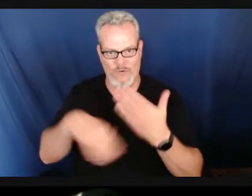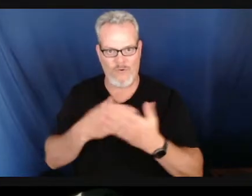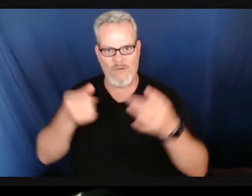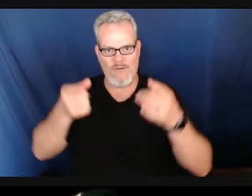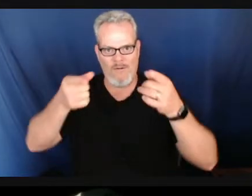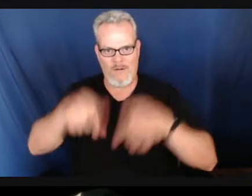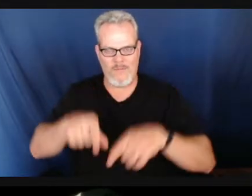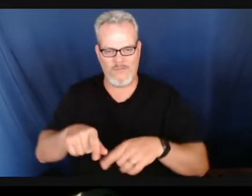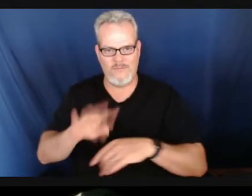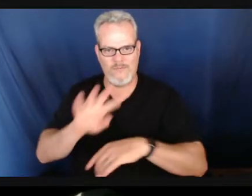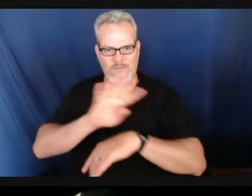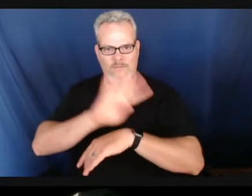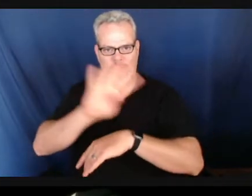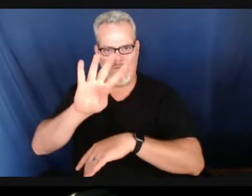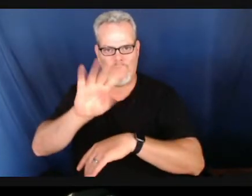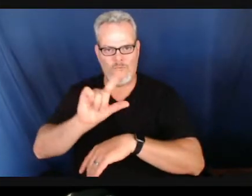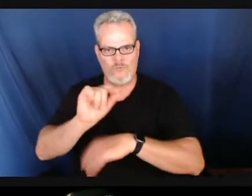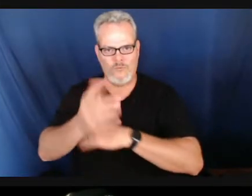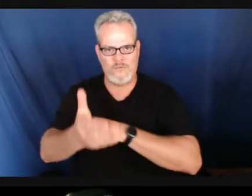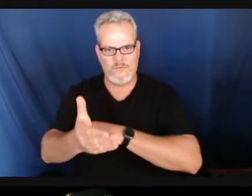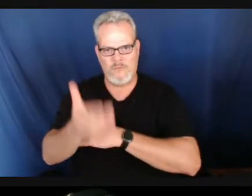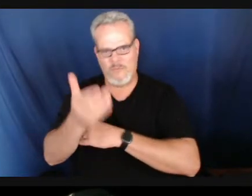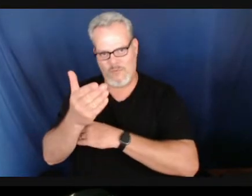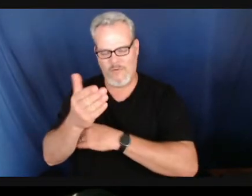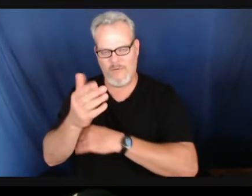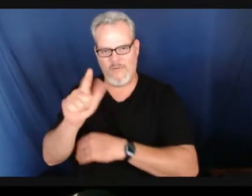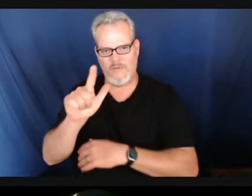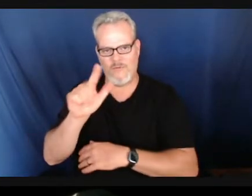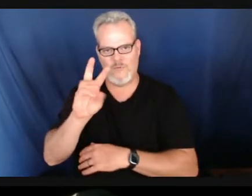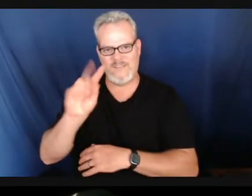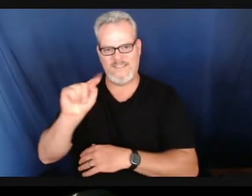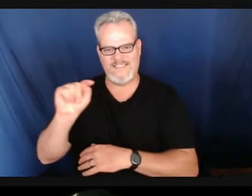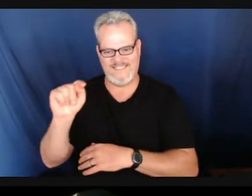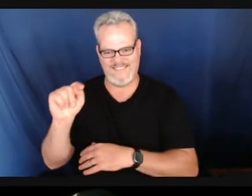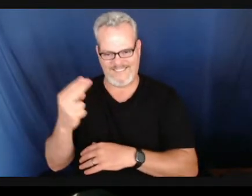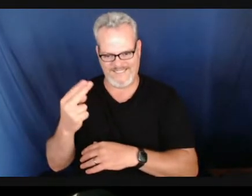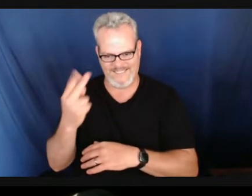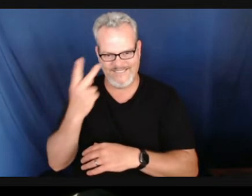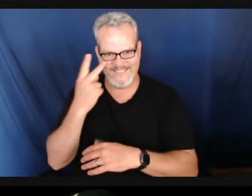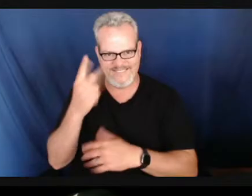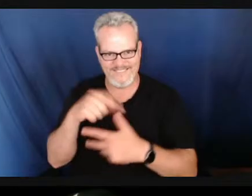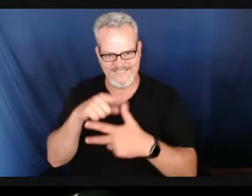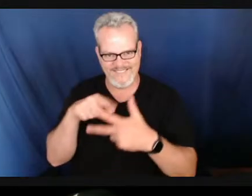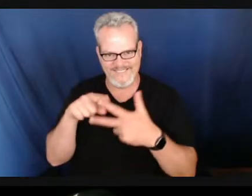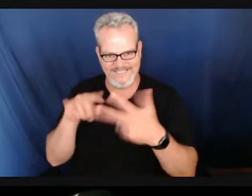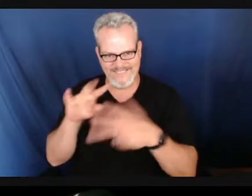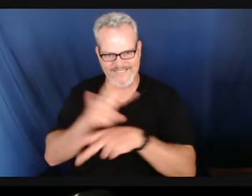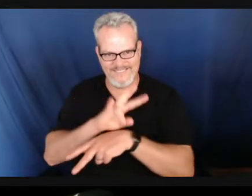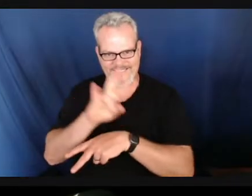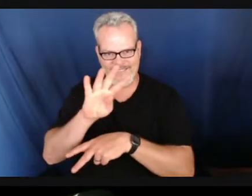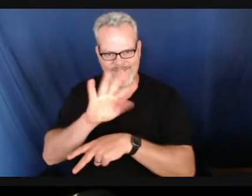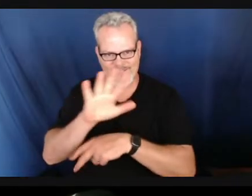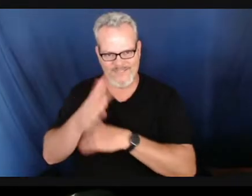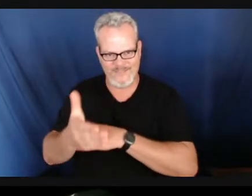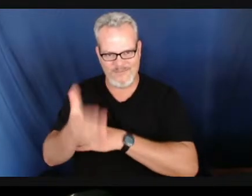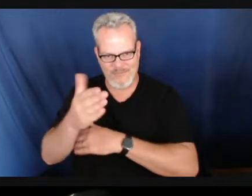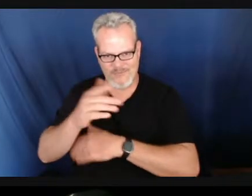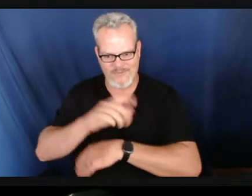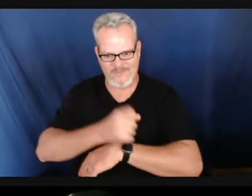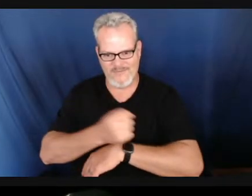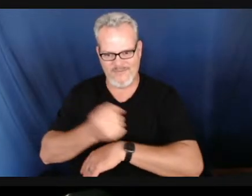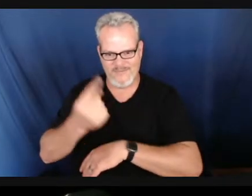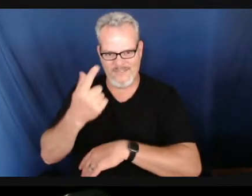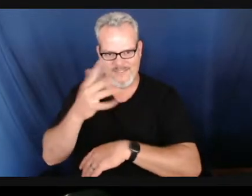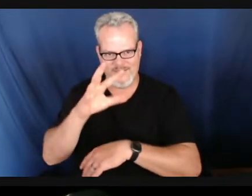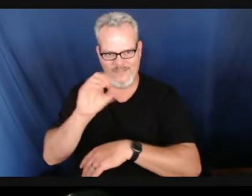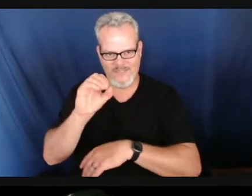4:20 a.m., the 3.8, and you might consider these other ones aftershocks, 7:45 a.m., 11:15 a.m.